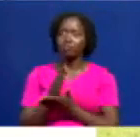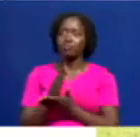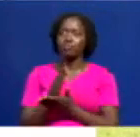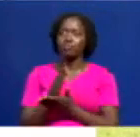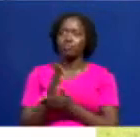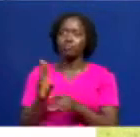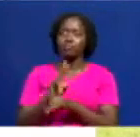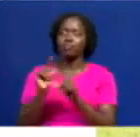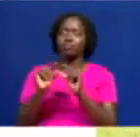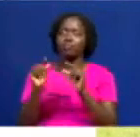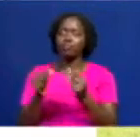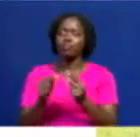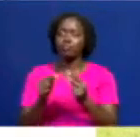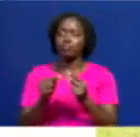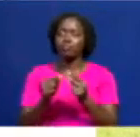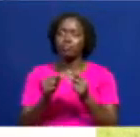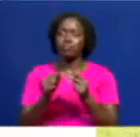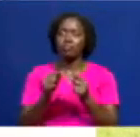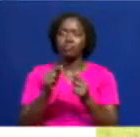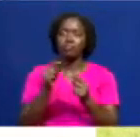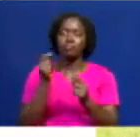user groups. For example, beekeeping,